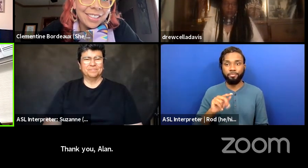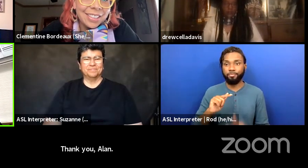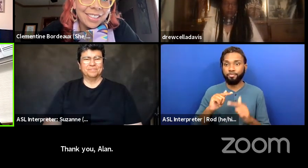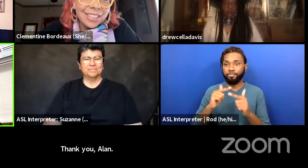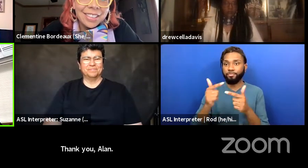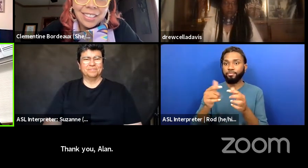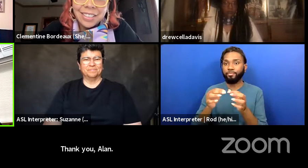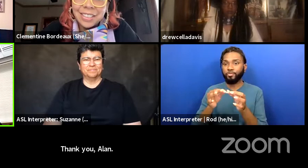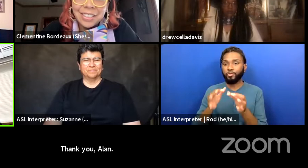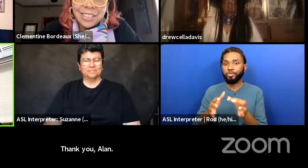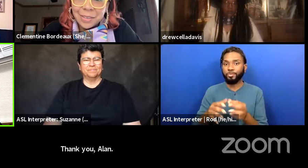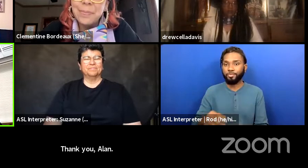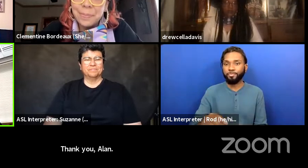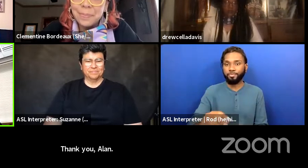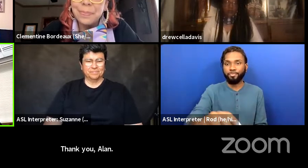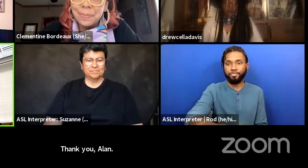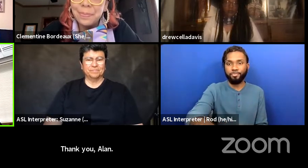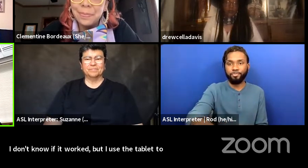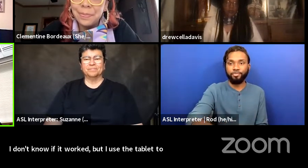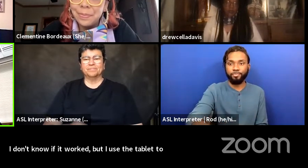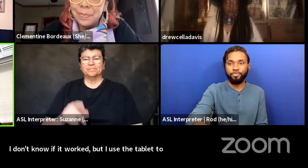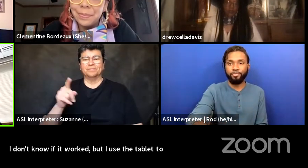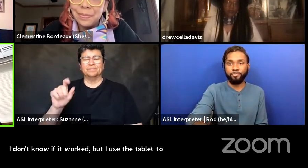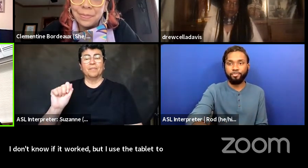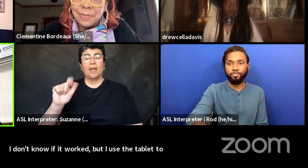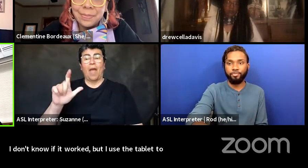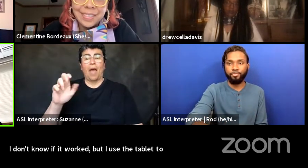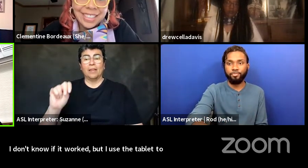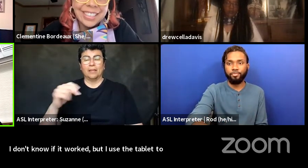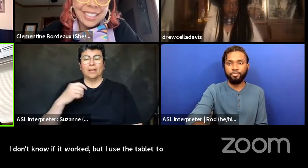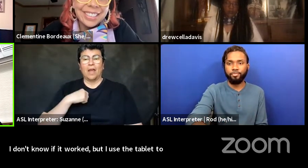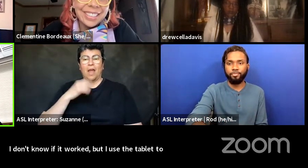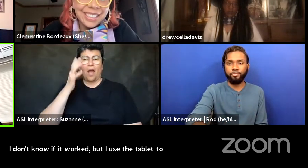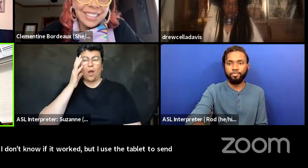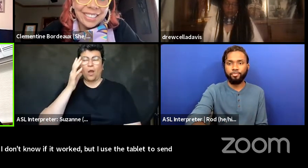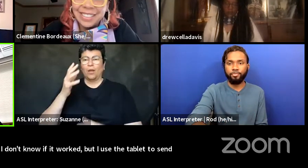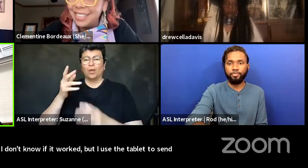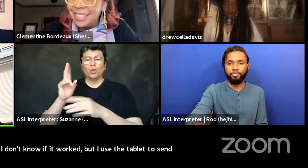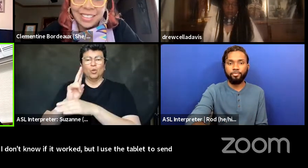the Padlet to send a link. There was